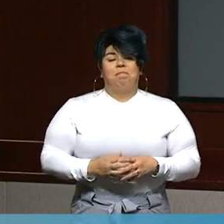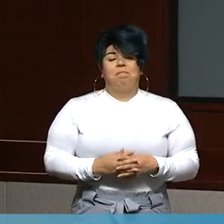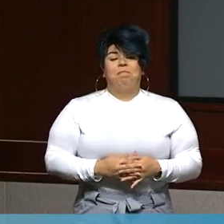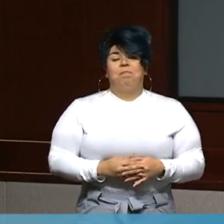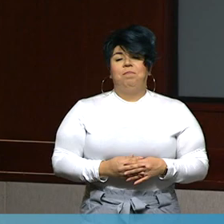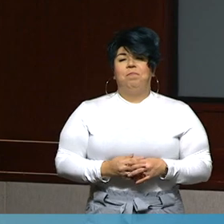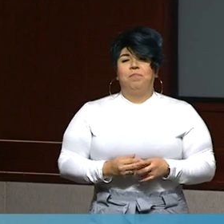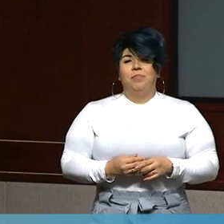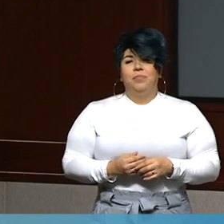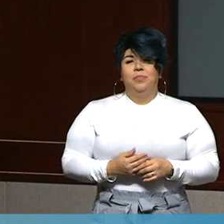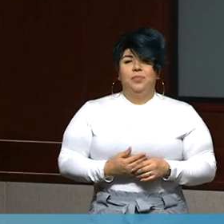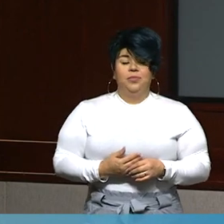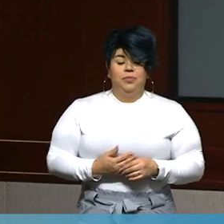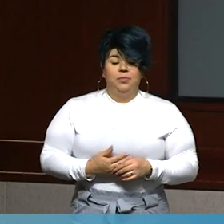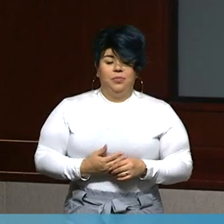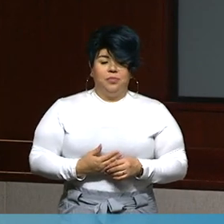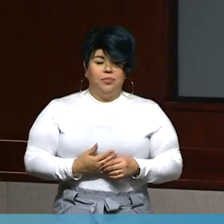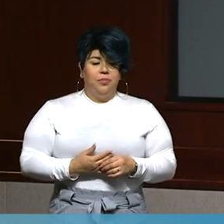Thank you.